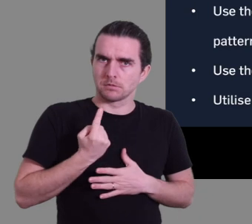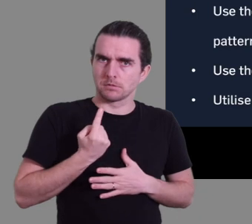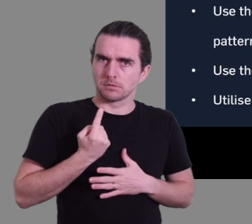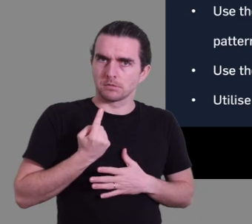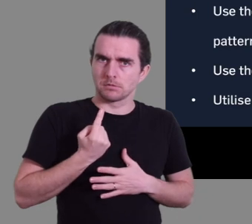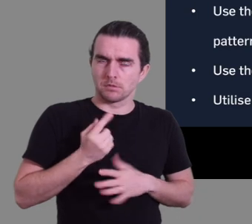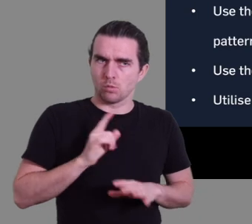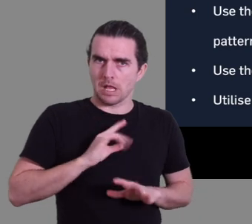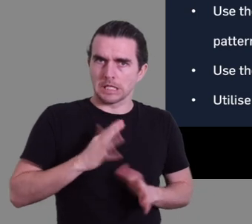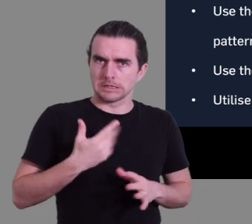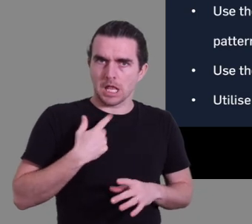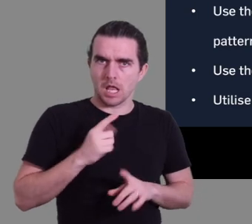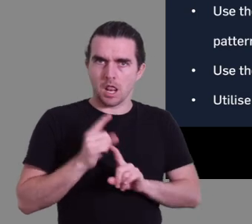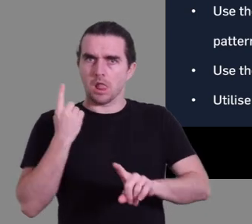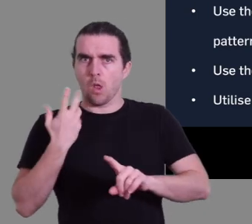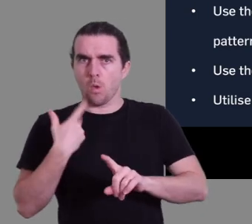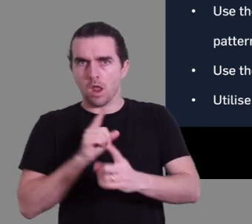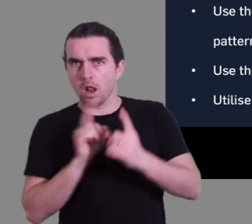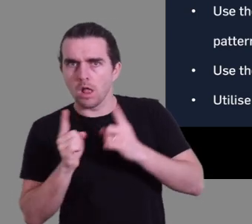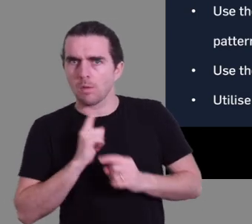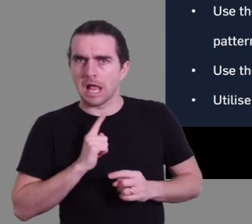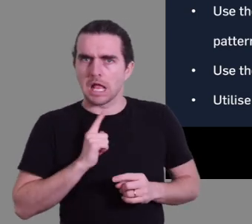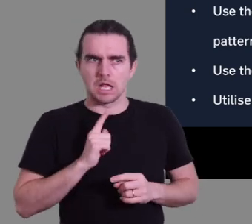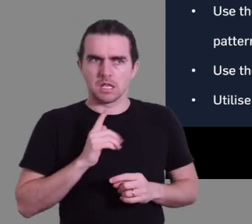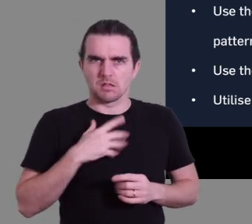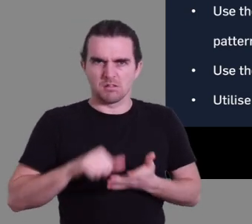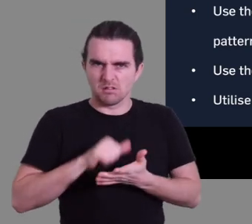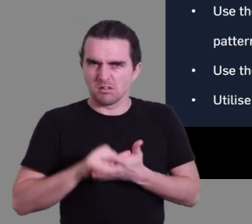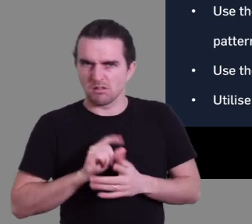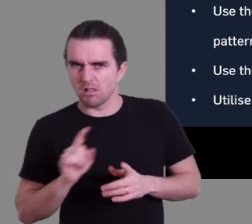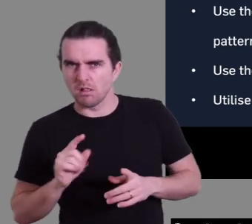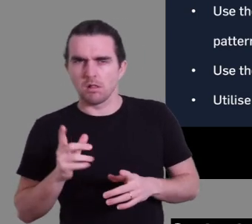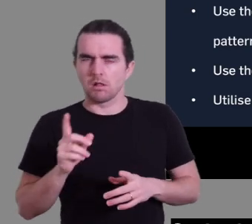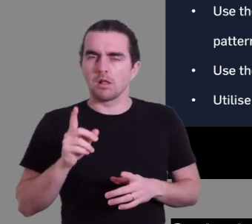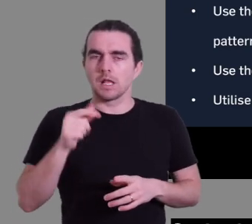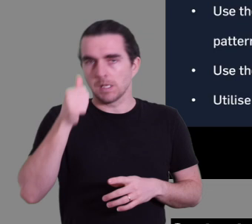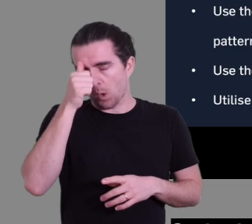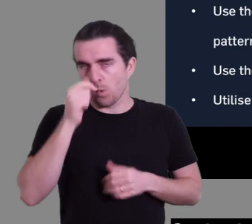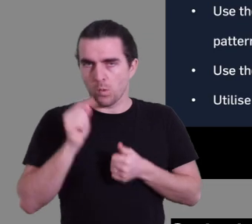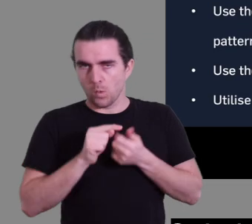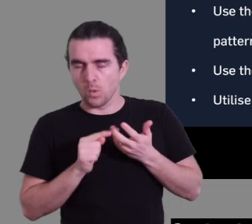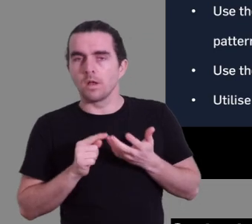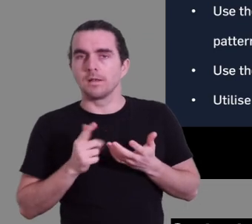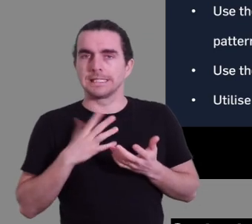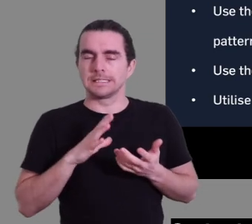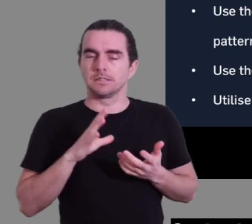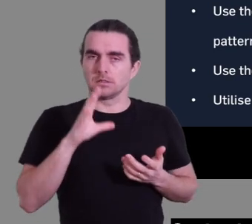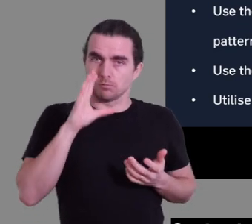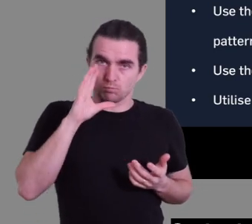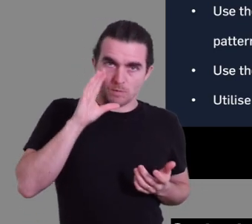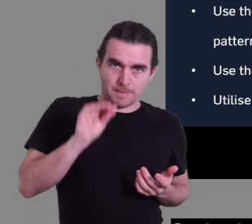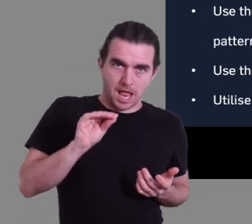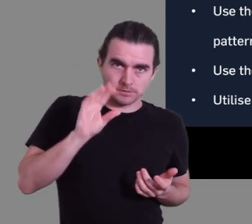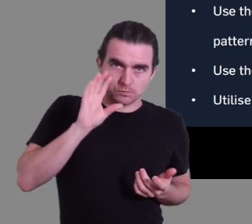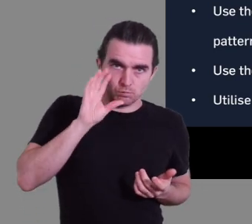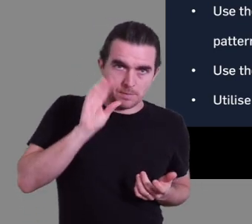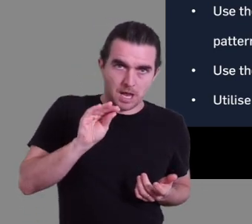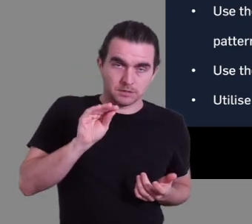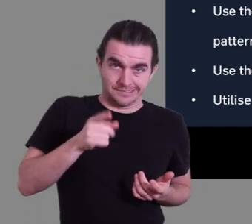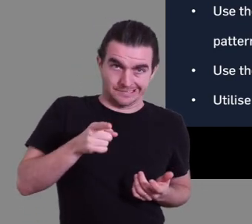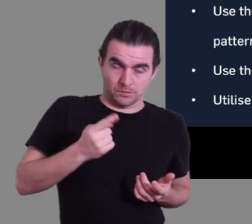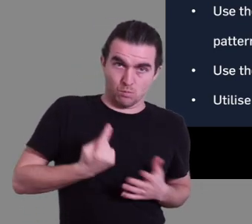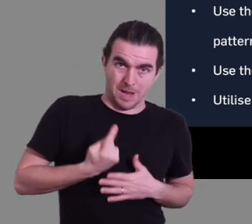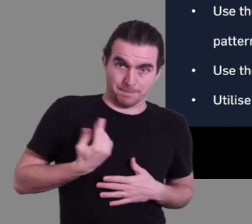happened? Well, why didn't you turn? Well, I wasn't side on. So he knows the key factor, and you're just reminding him, you